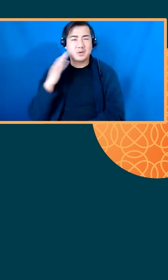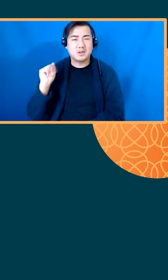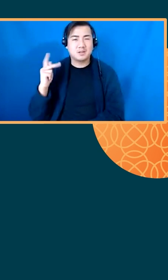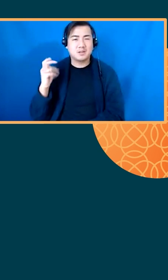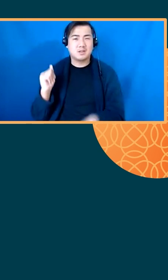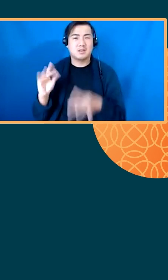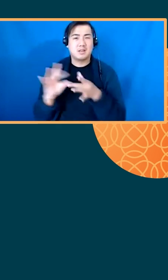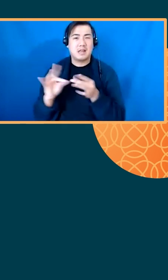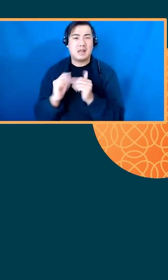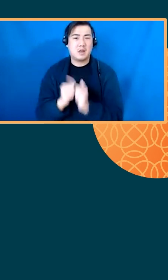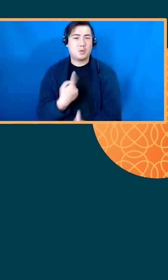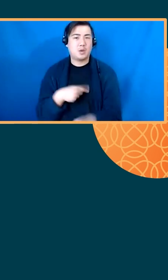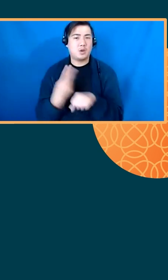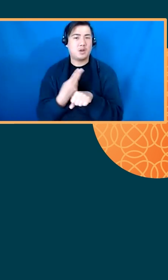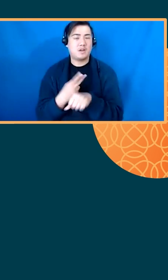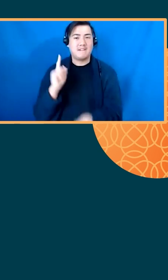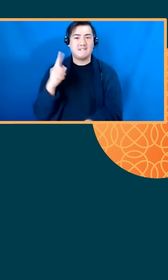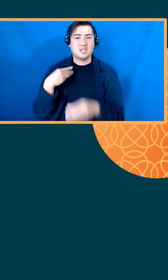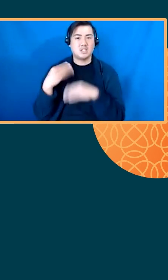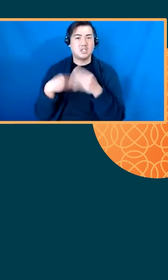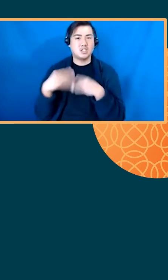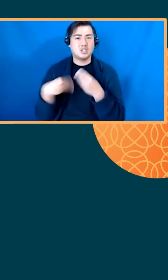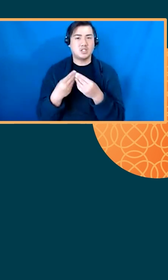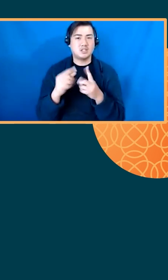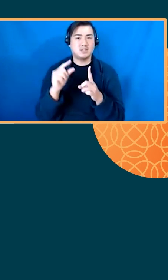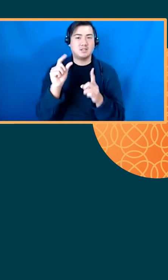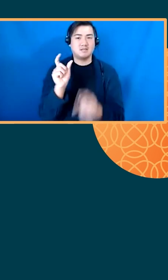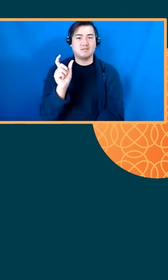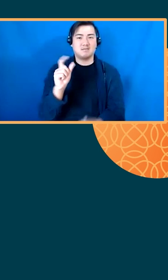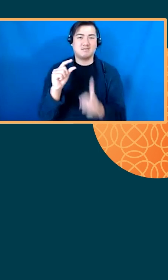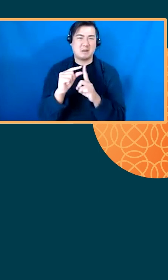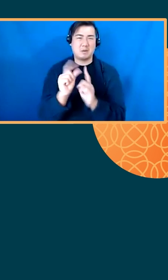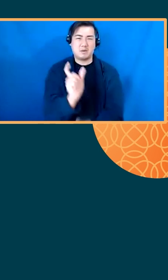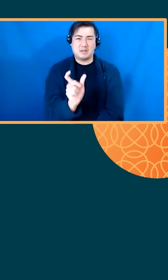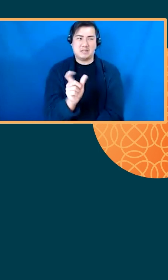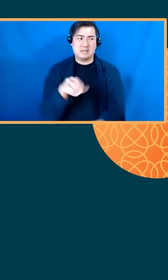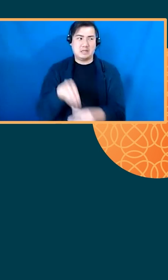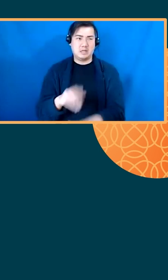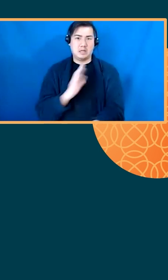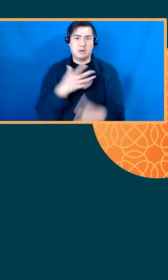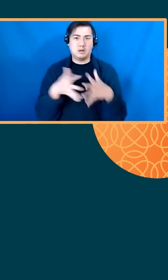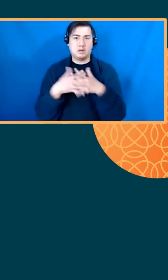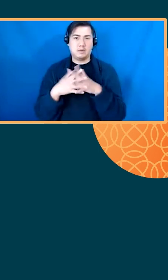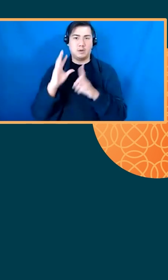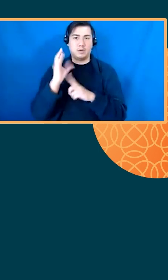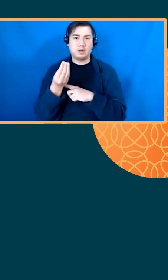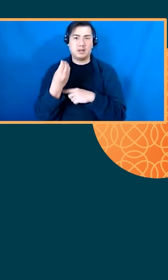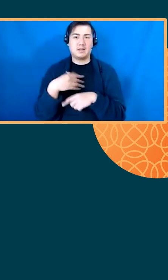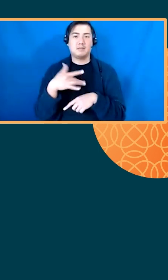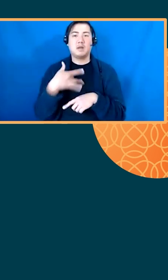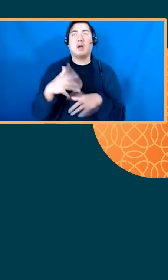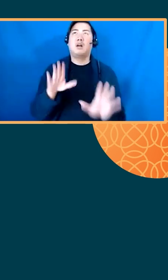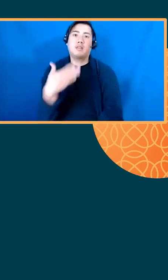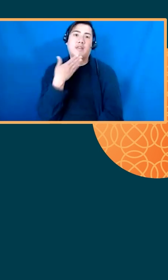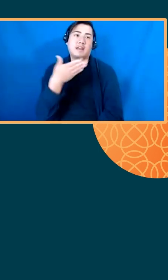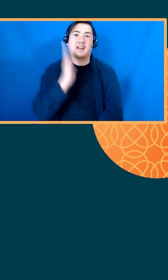use first generation insert within our culture is synonymous with, oh, thank goodness,